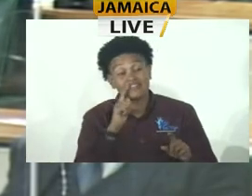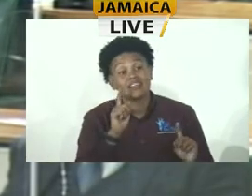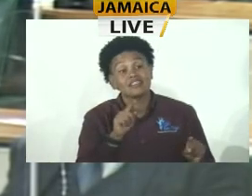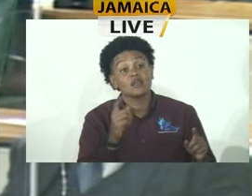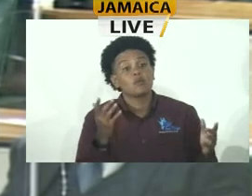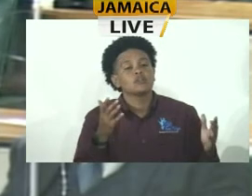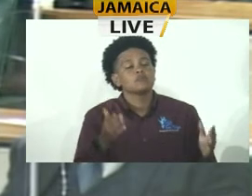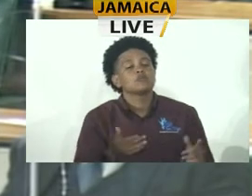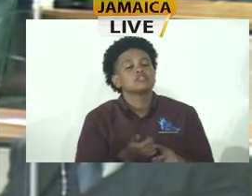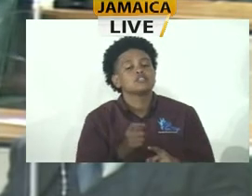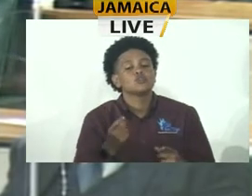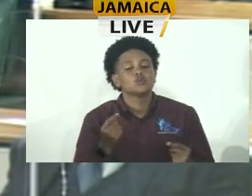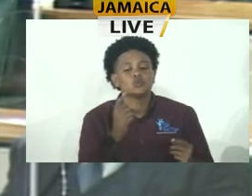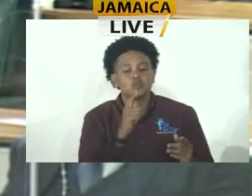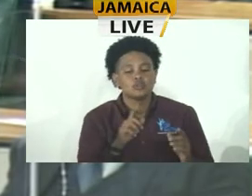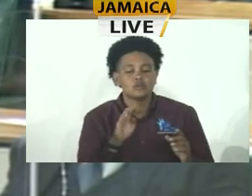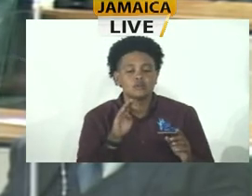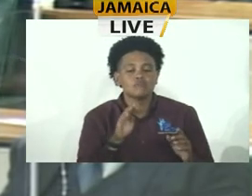markets